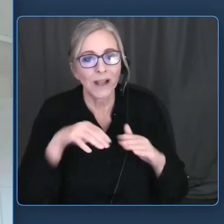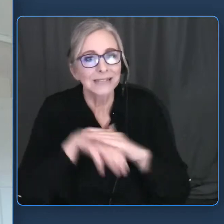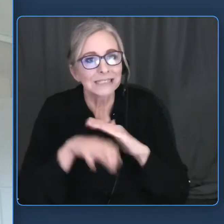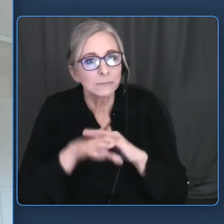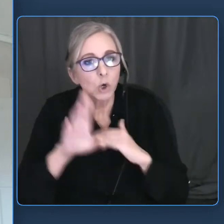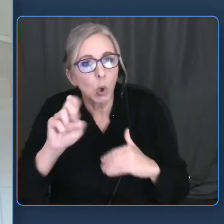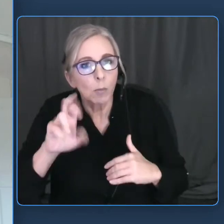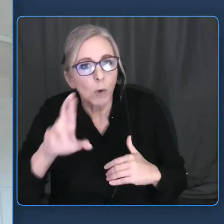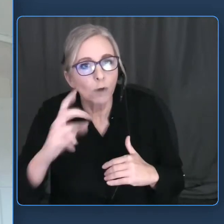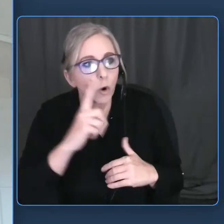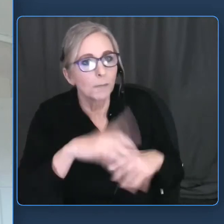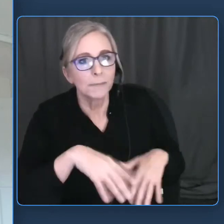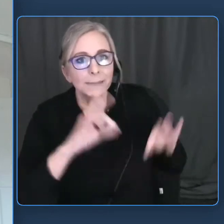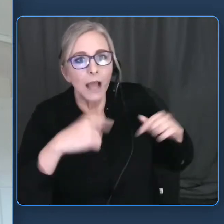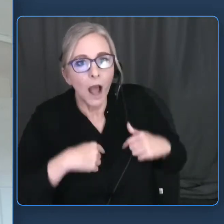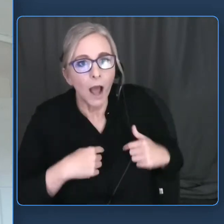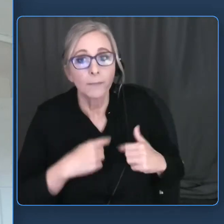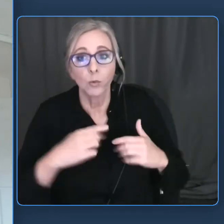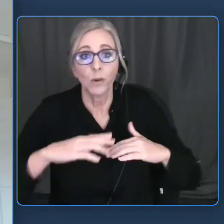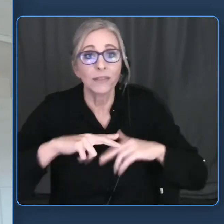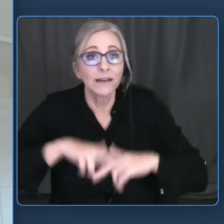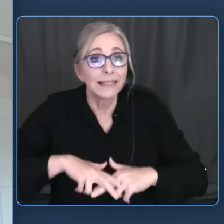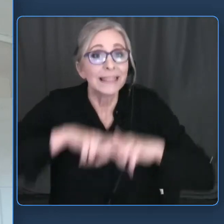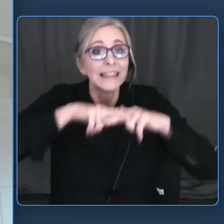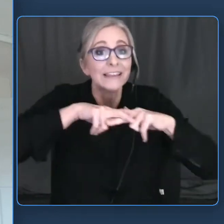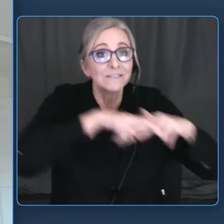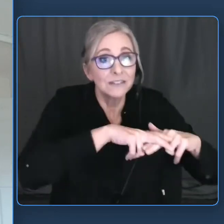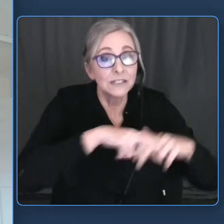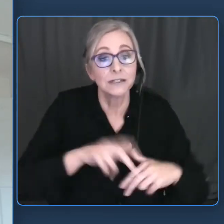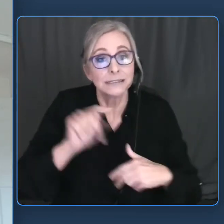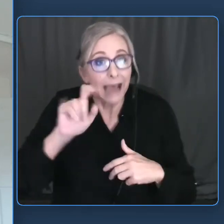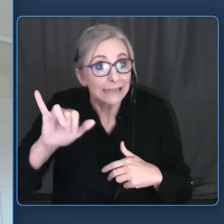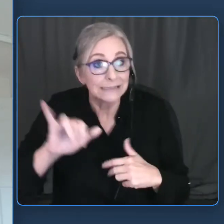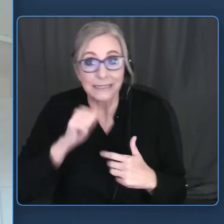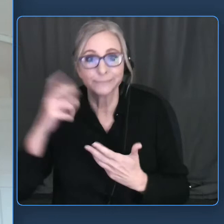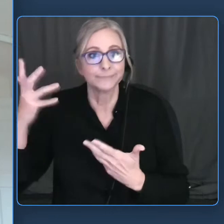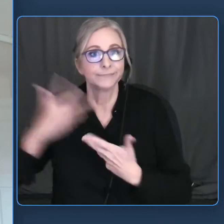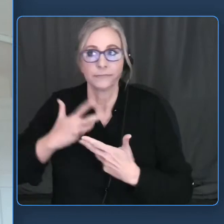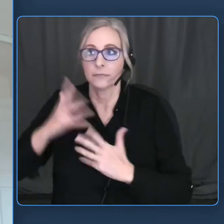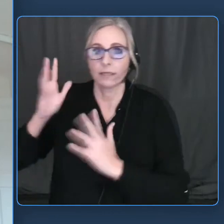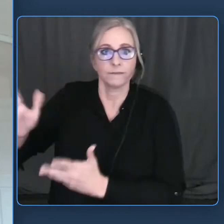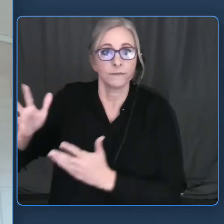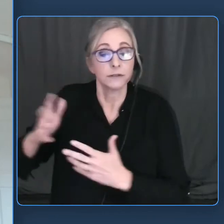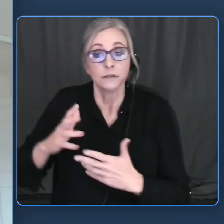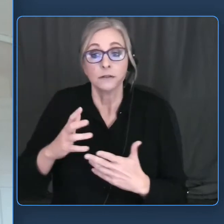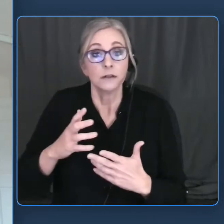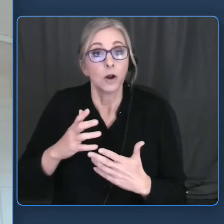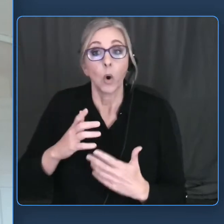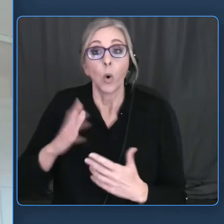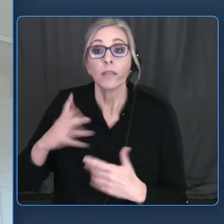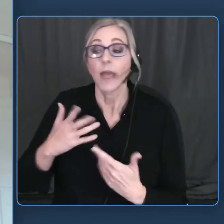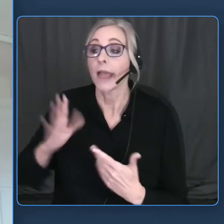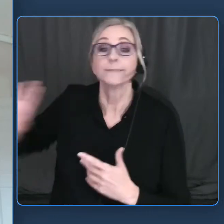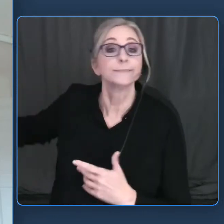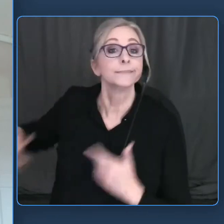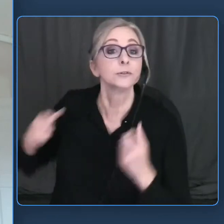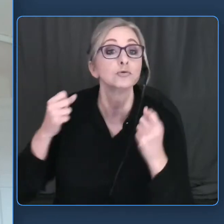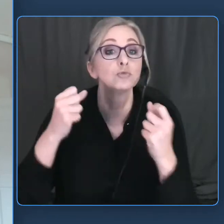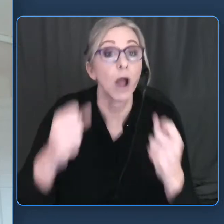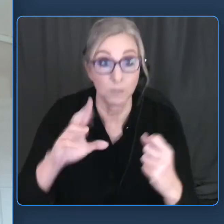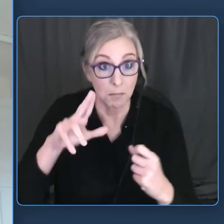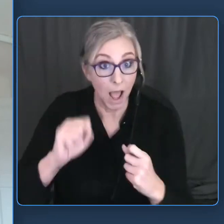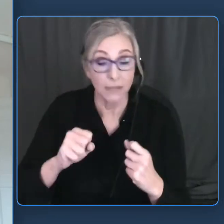accessible Ubers, Lyfts, taxis, etc. I've also been just driven past